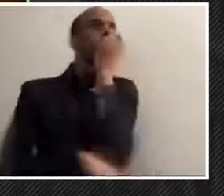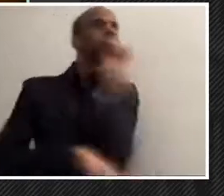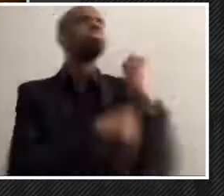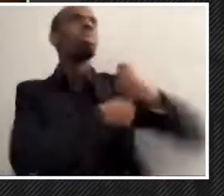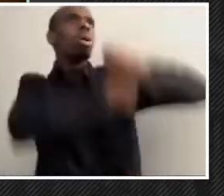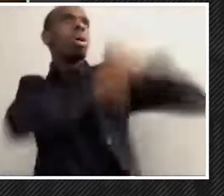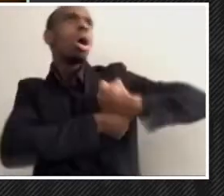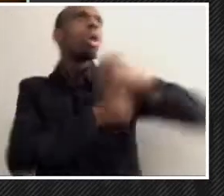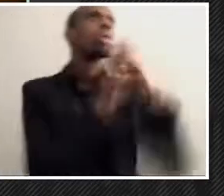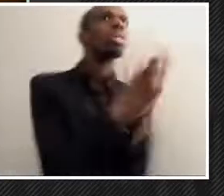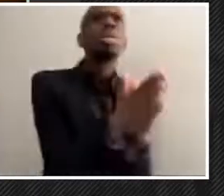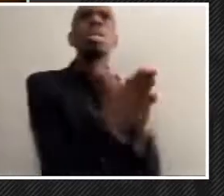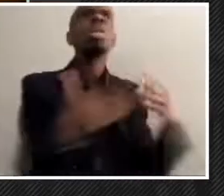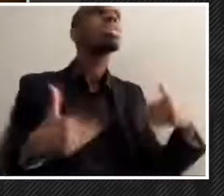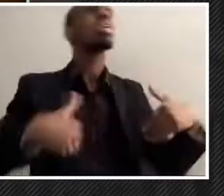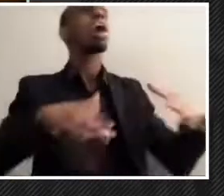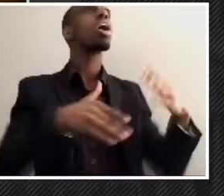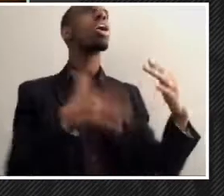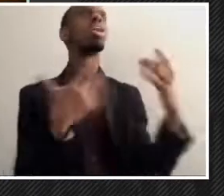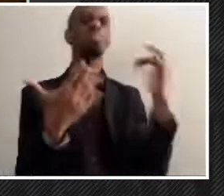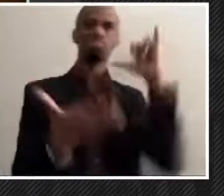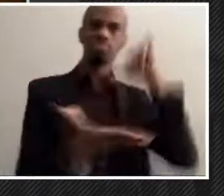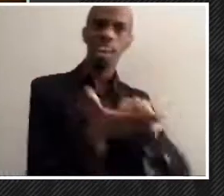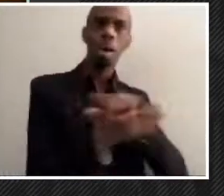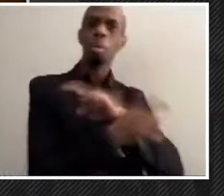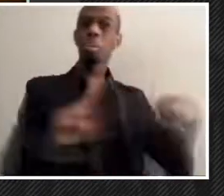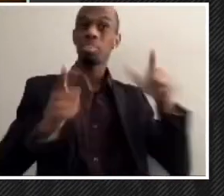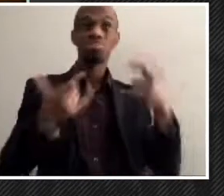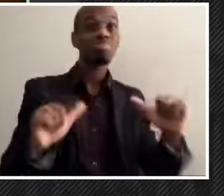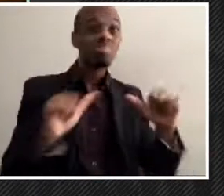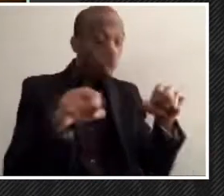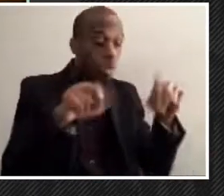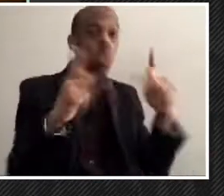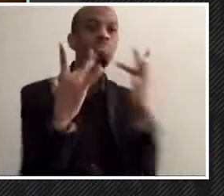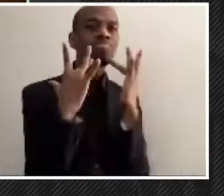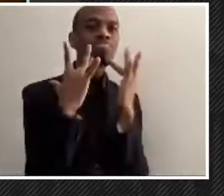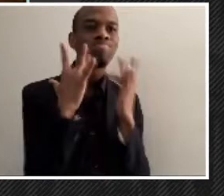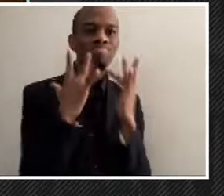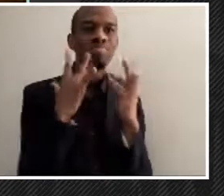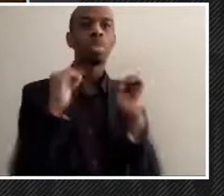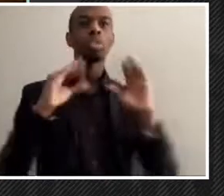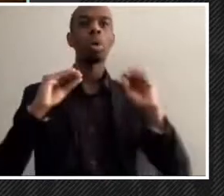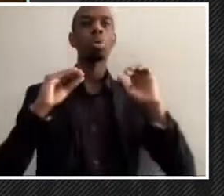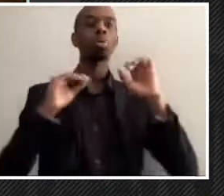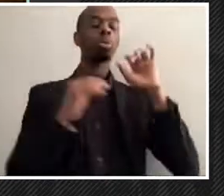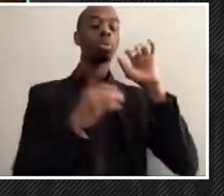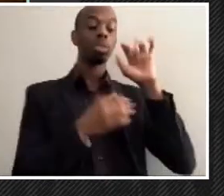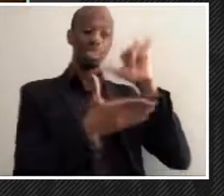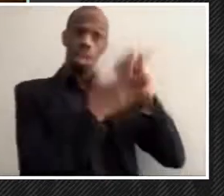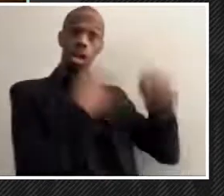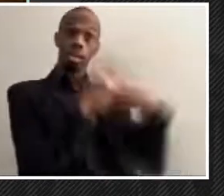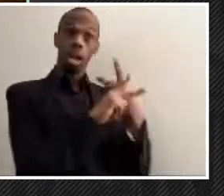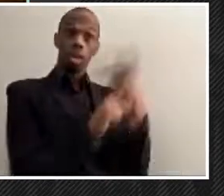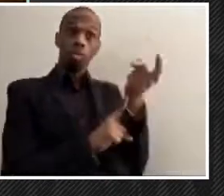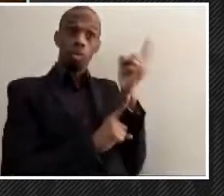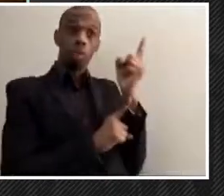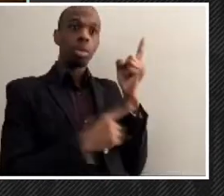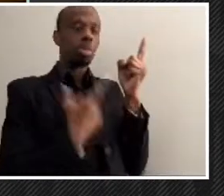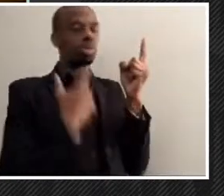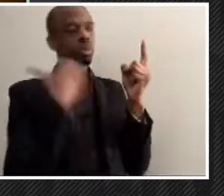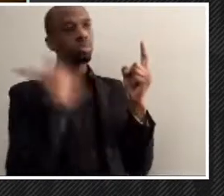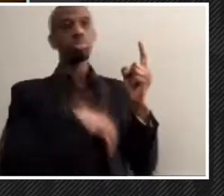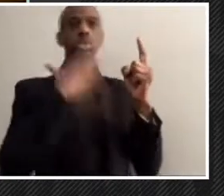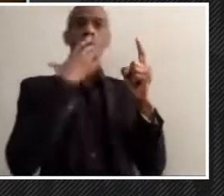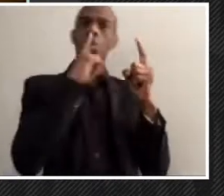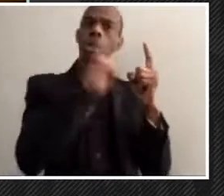isn't there. And so I think the greatest thing about having one of those moments is the ability to continue to amplify